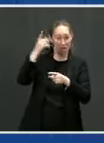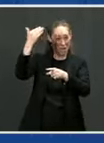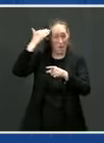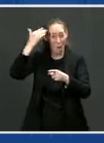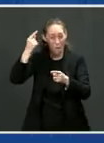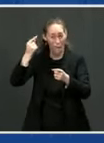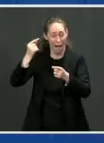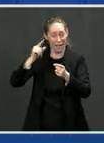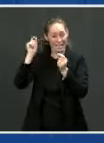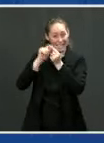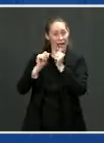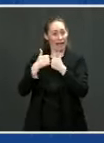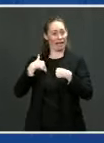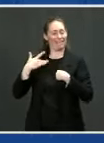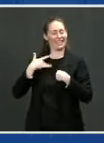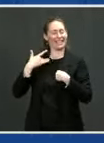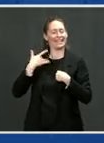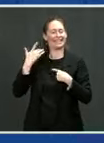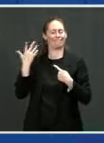But the truth is